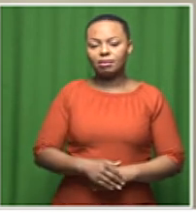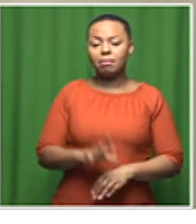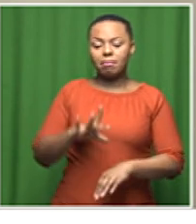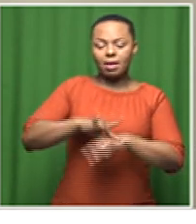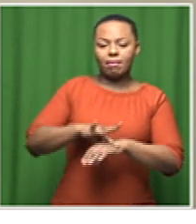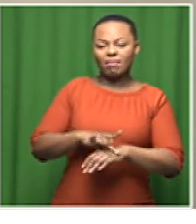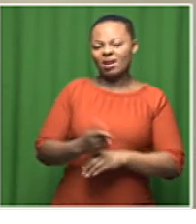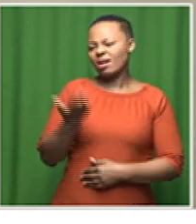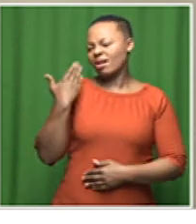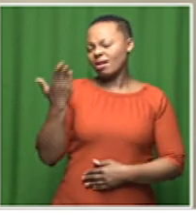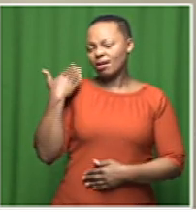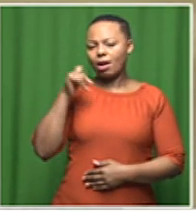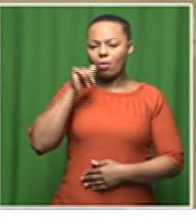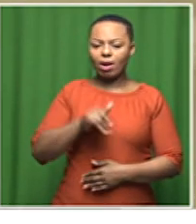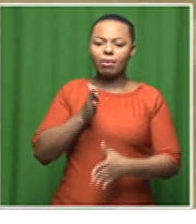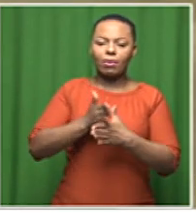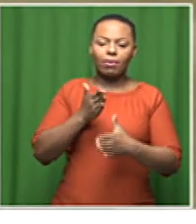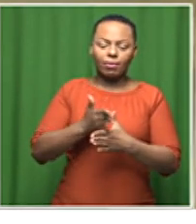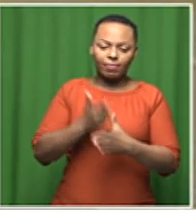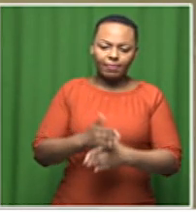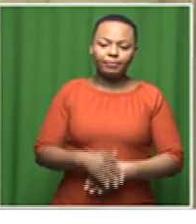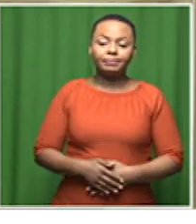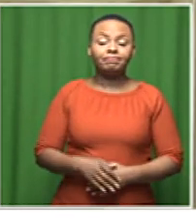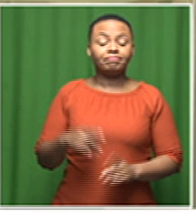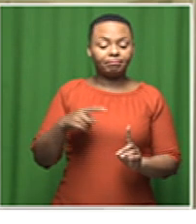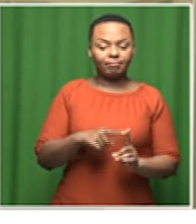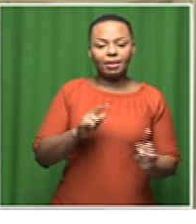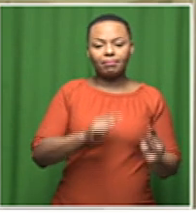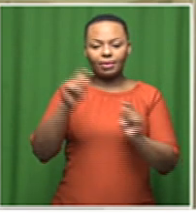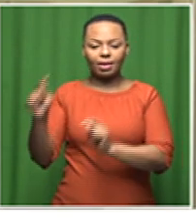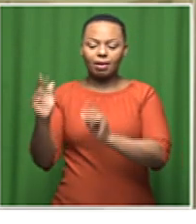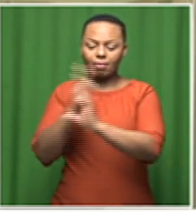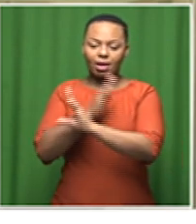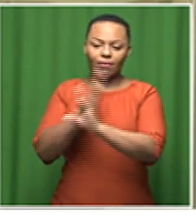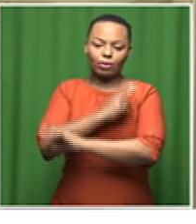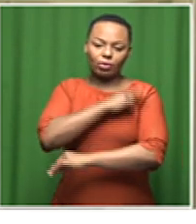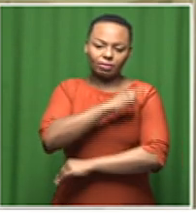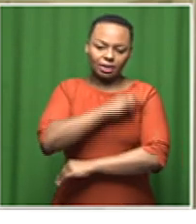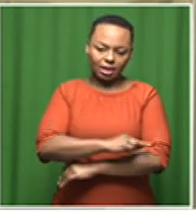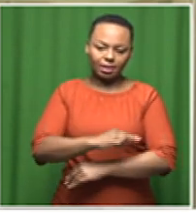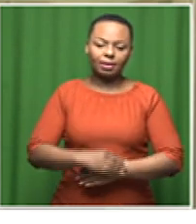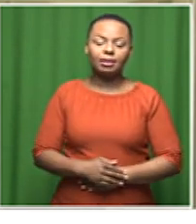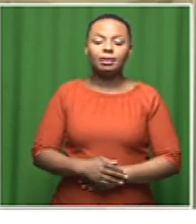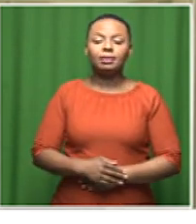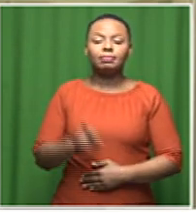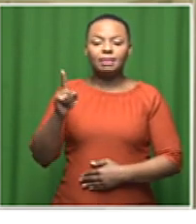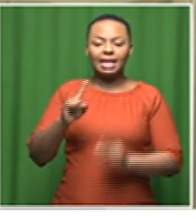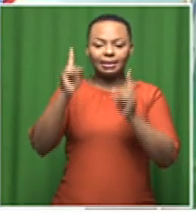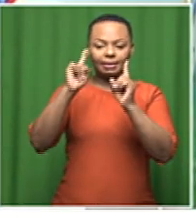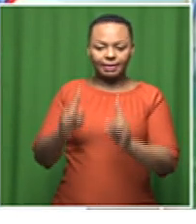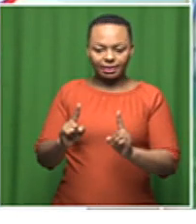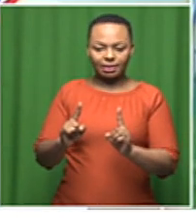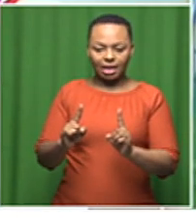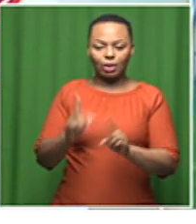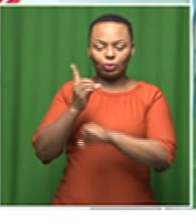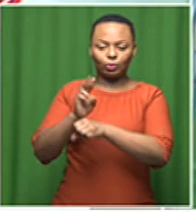was working, and they transferred us to a private hospital where there's a specialist that specializes